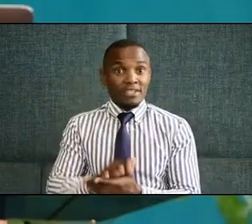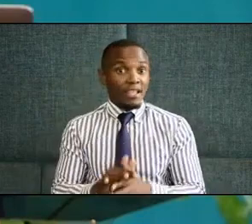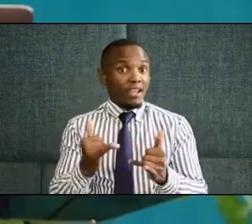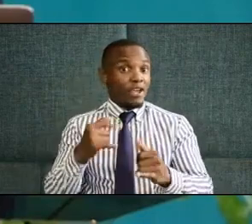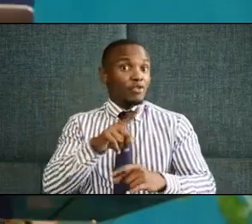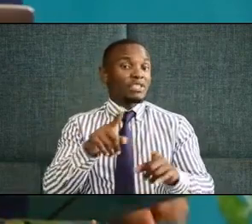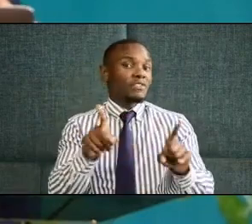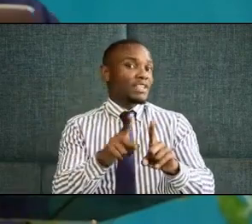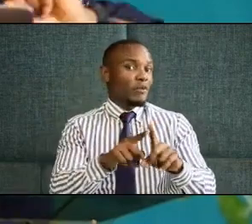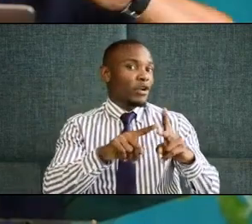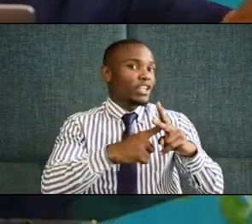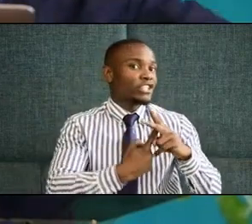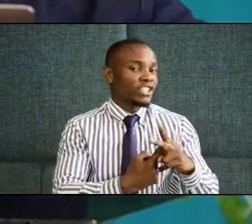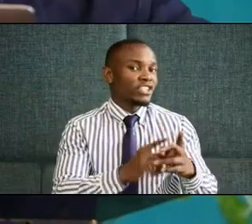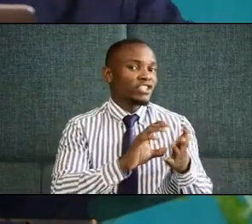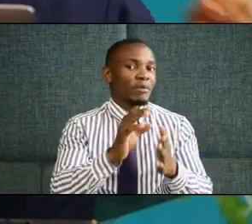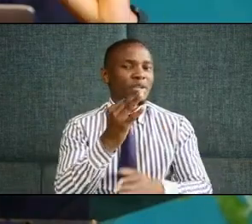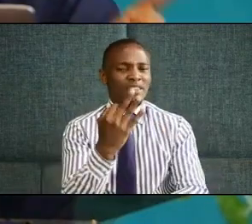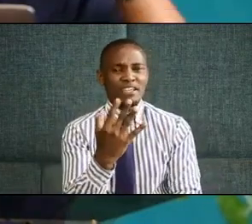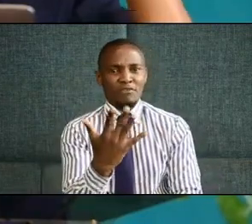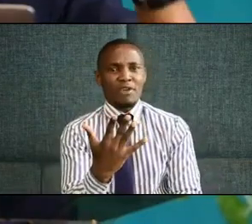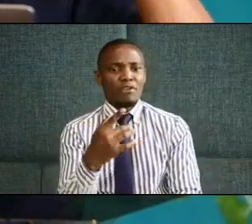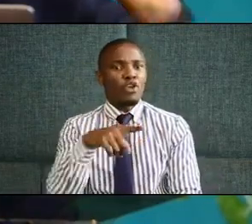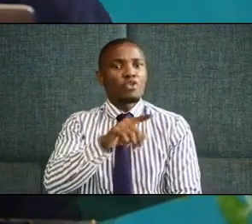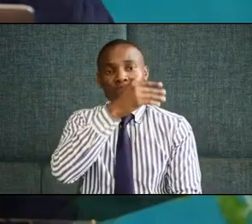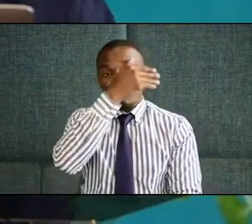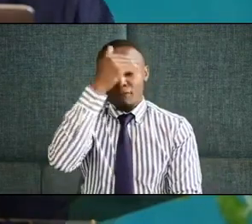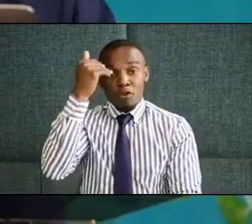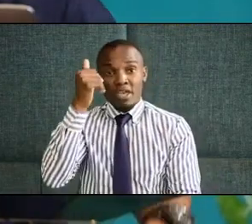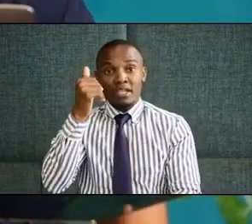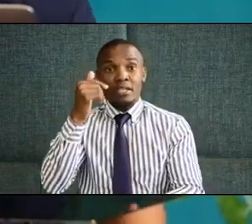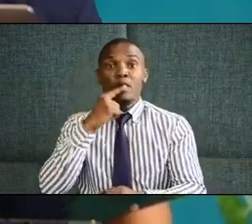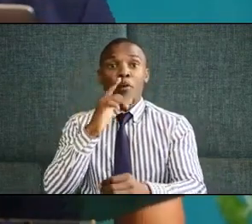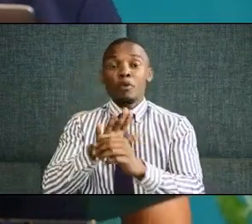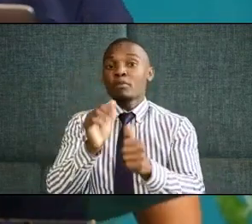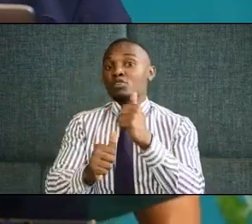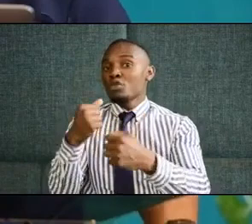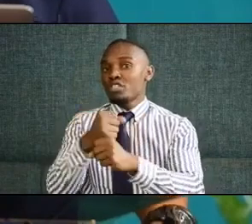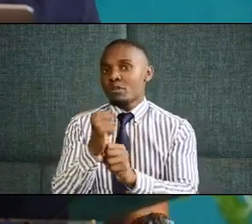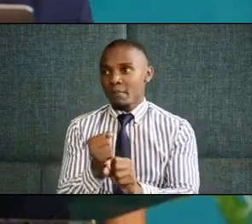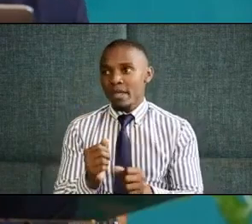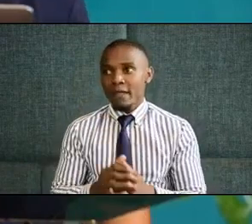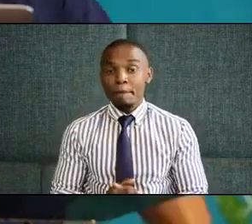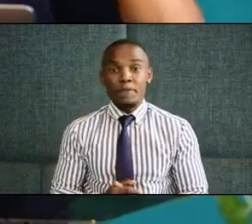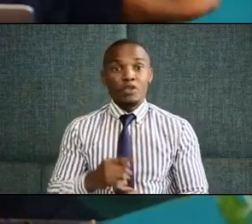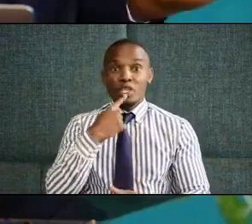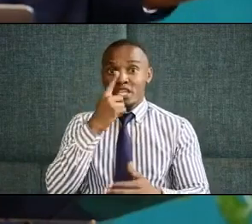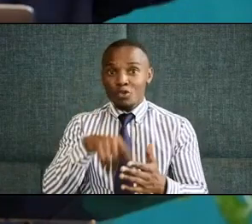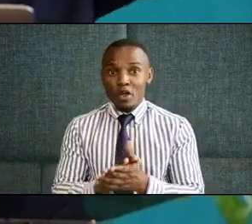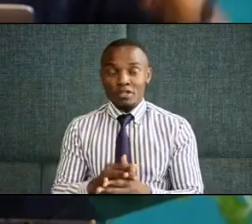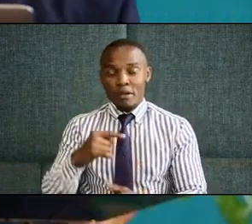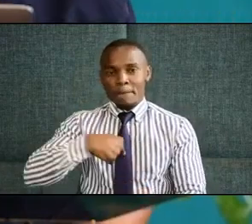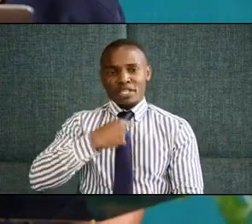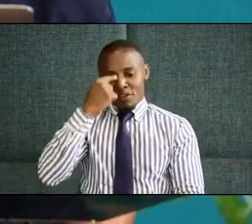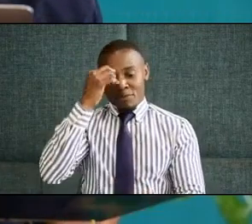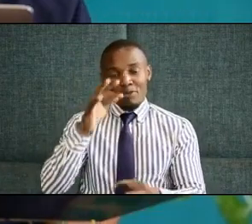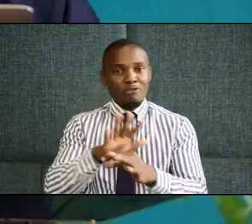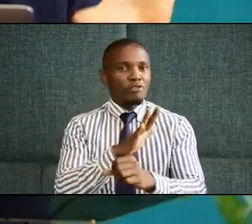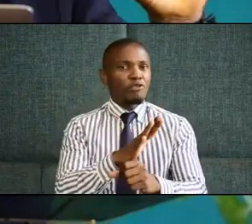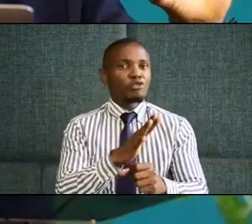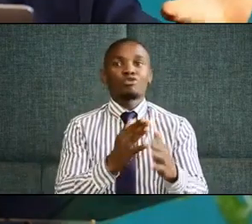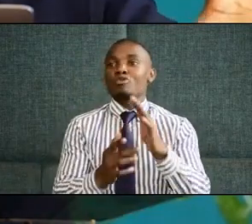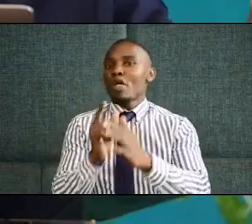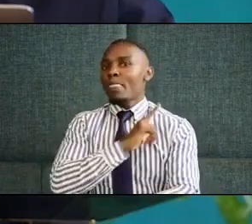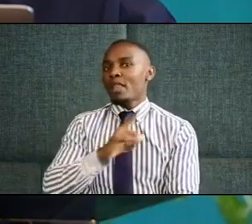chapter 35. You have forgotten that you made a vow. I will be faithful to the Lord. I will do this to the